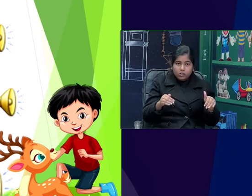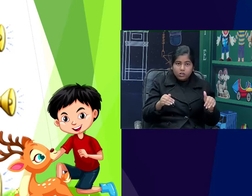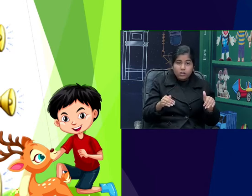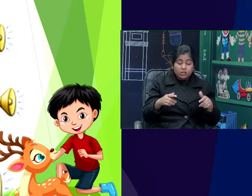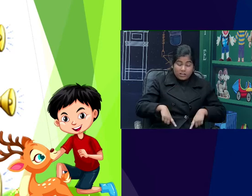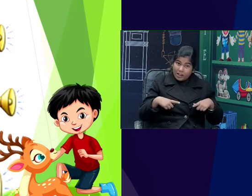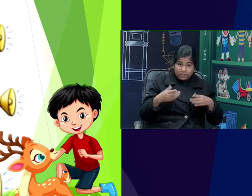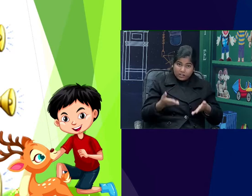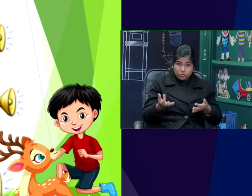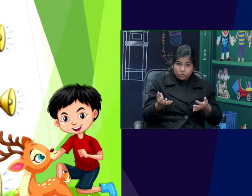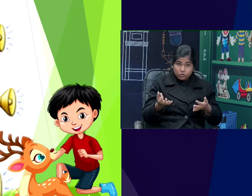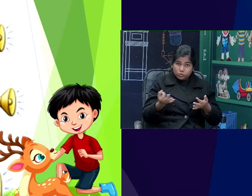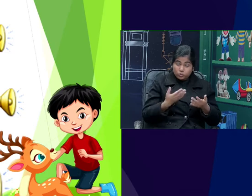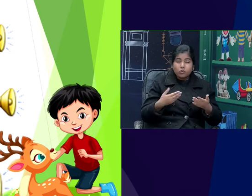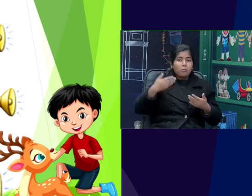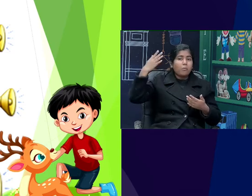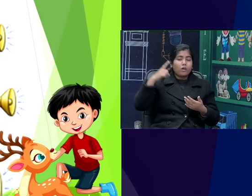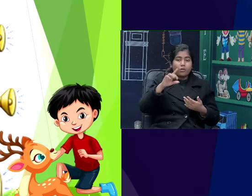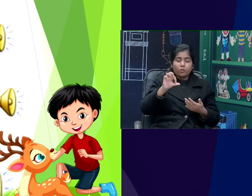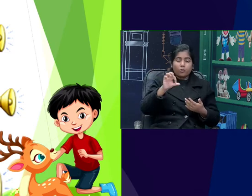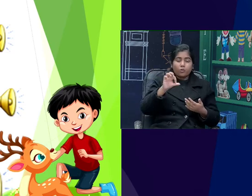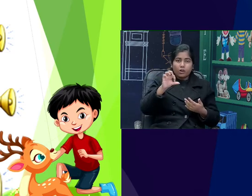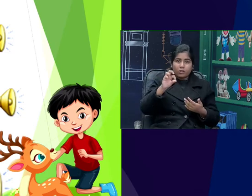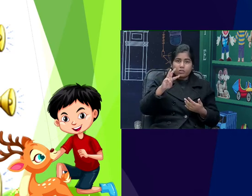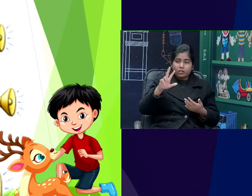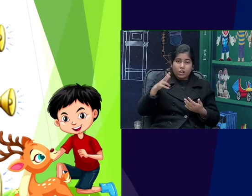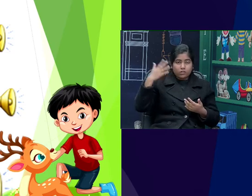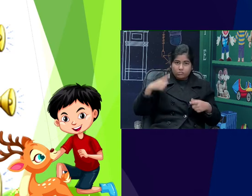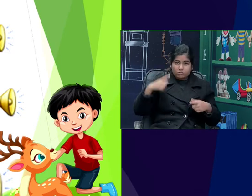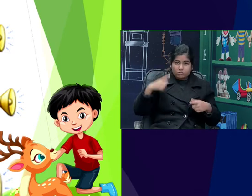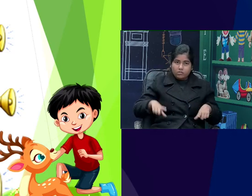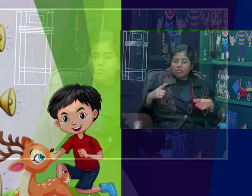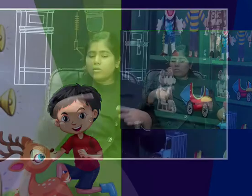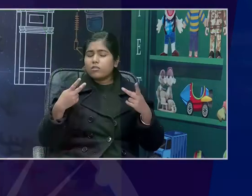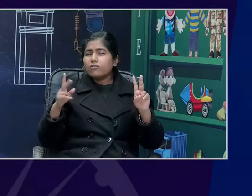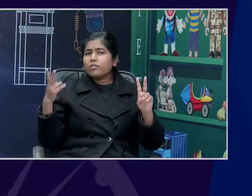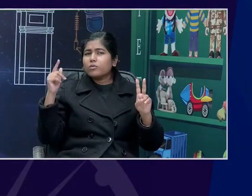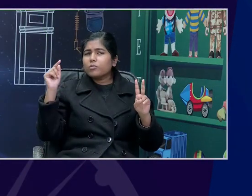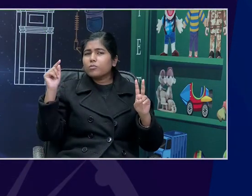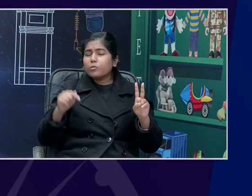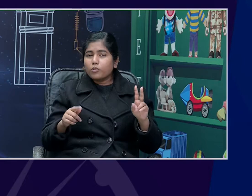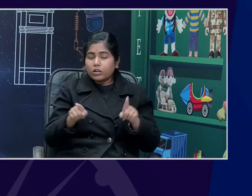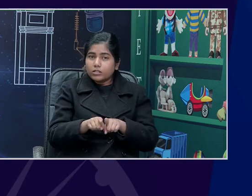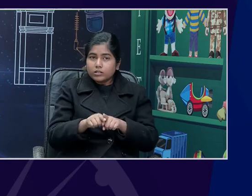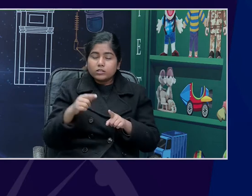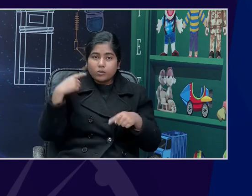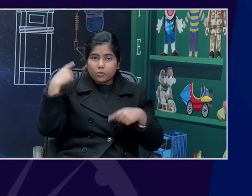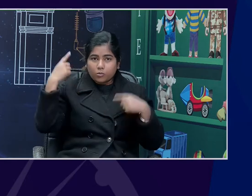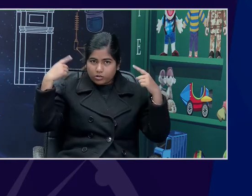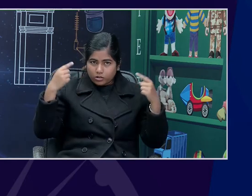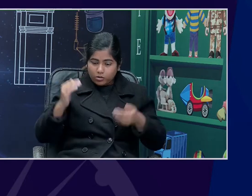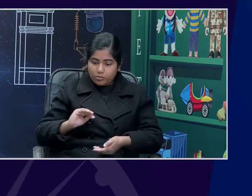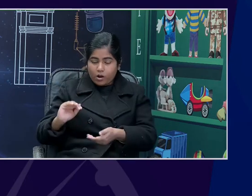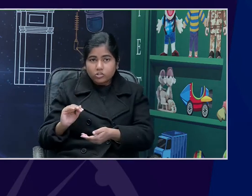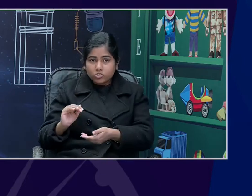1938. For example, when Jody brings the fawn back home and goes to the kitchen to bring milk for the fawn,